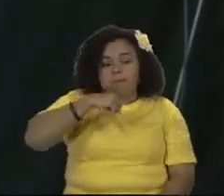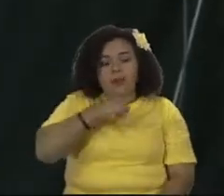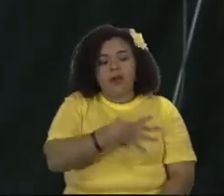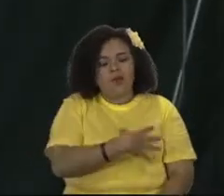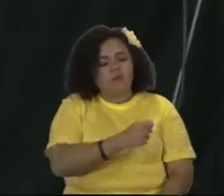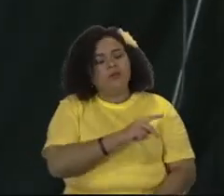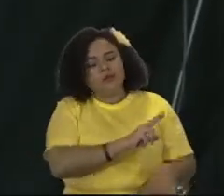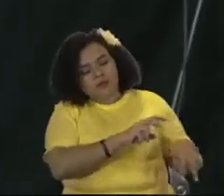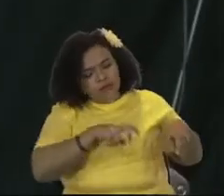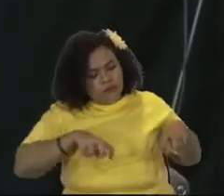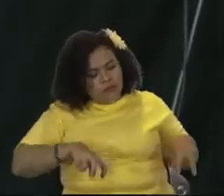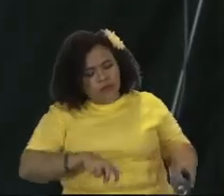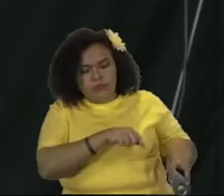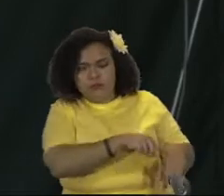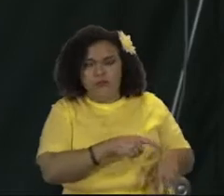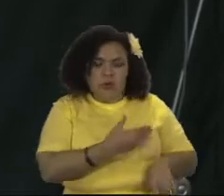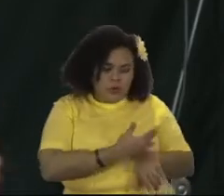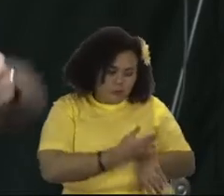behaving well.